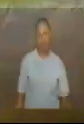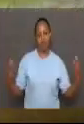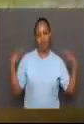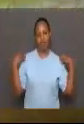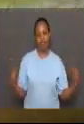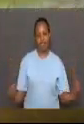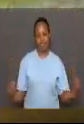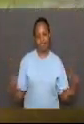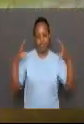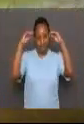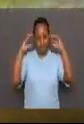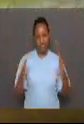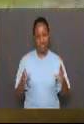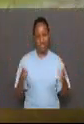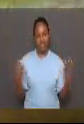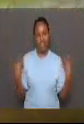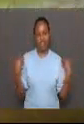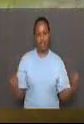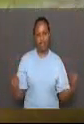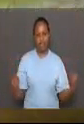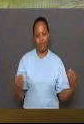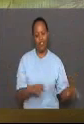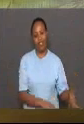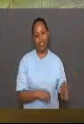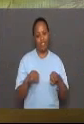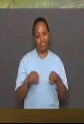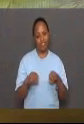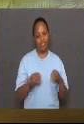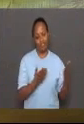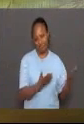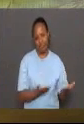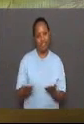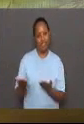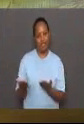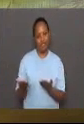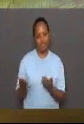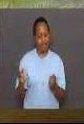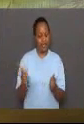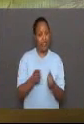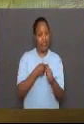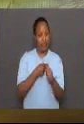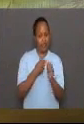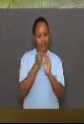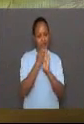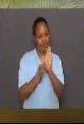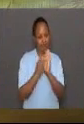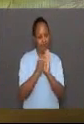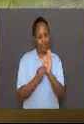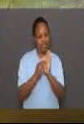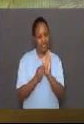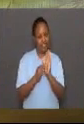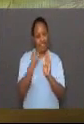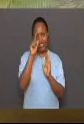Hello, teacher. Hello, students. Welcome to the first unit of